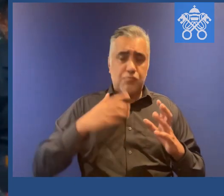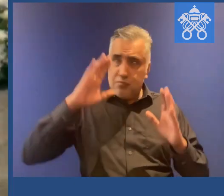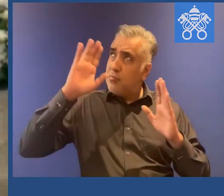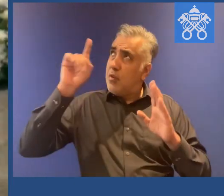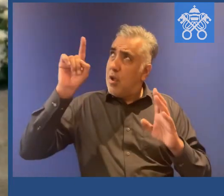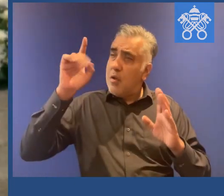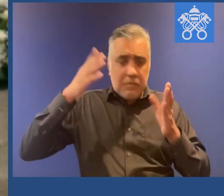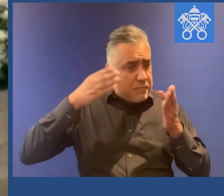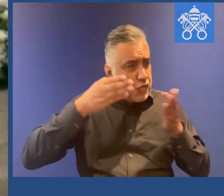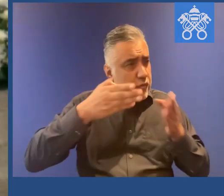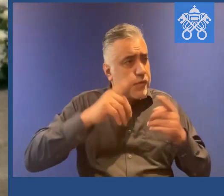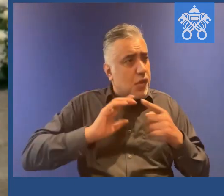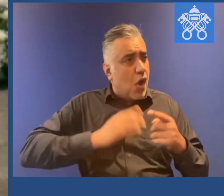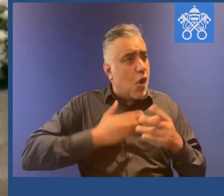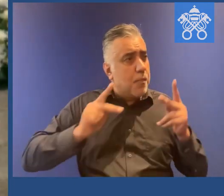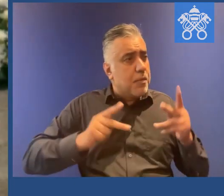our people here.